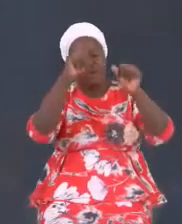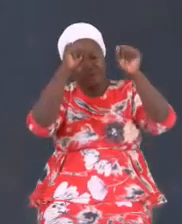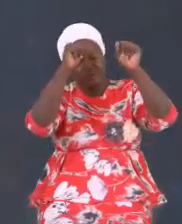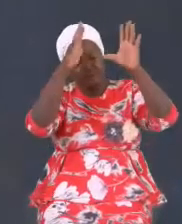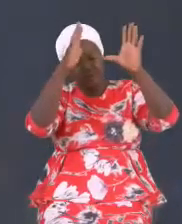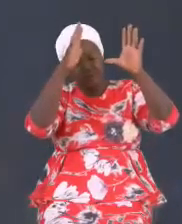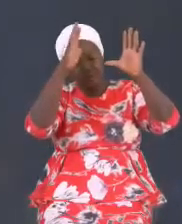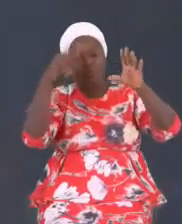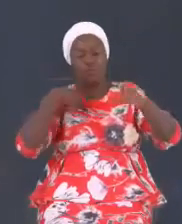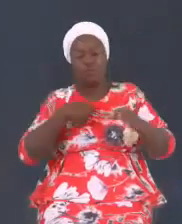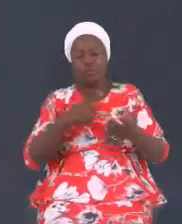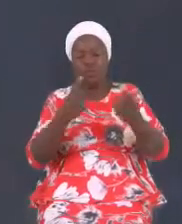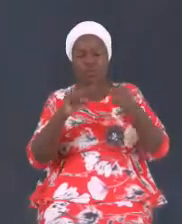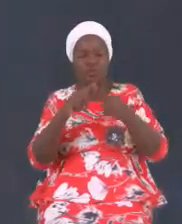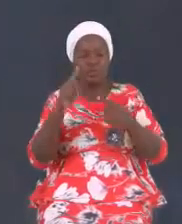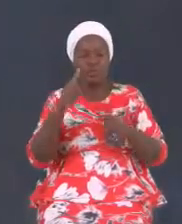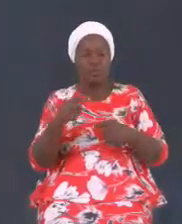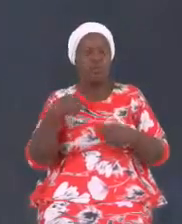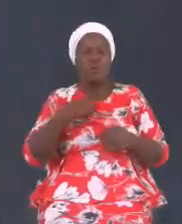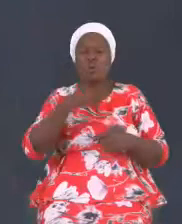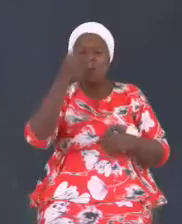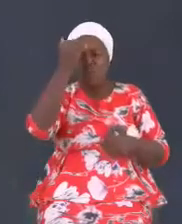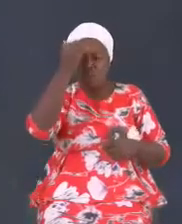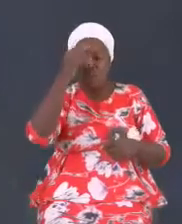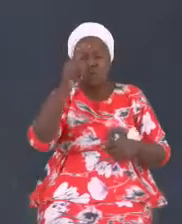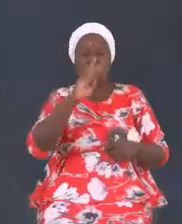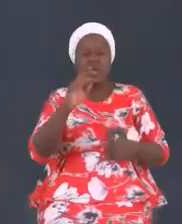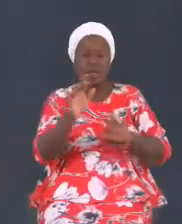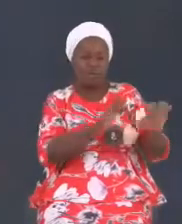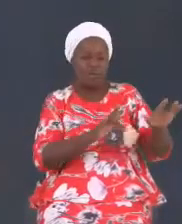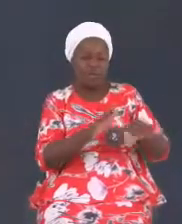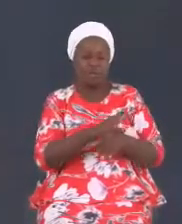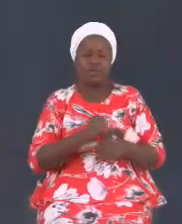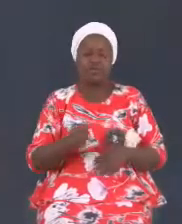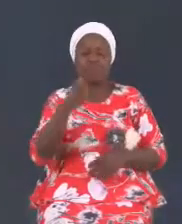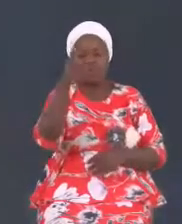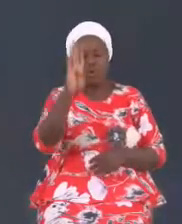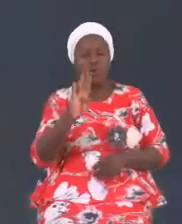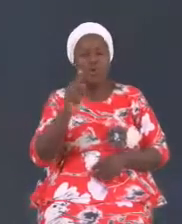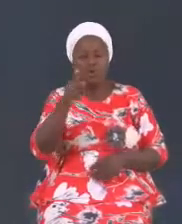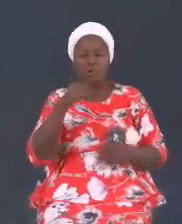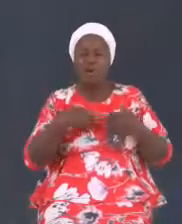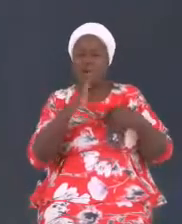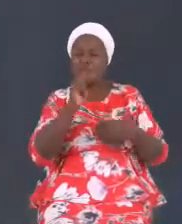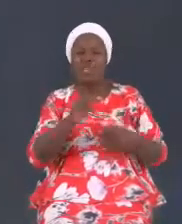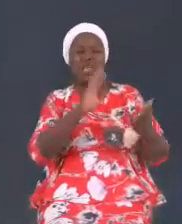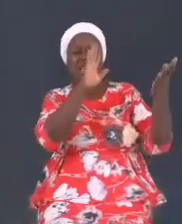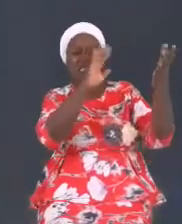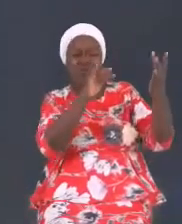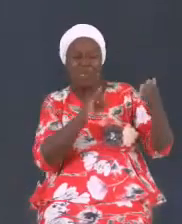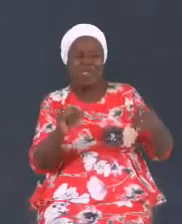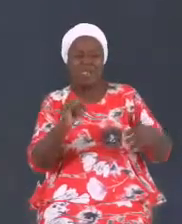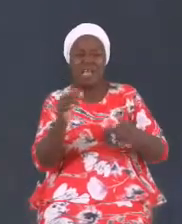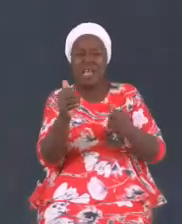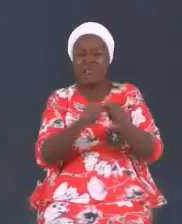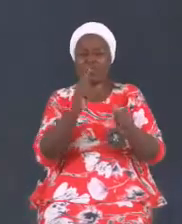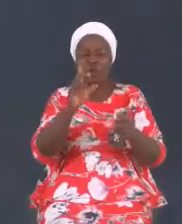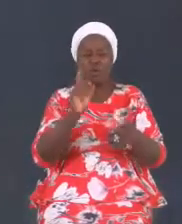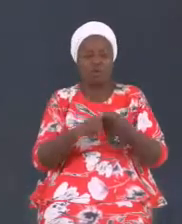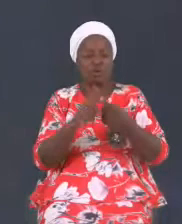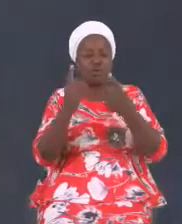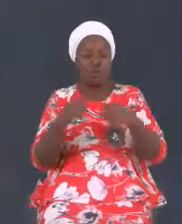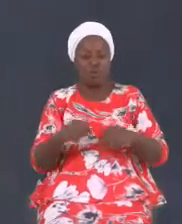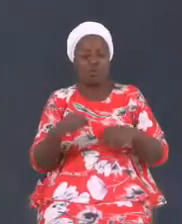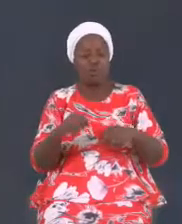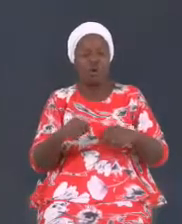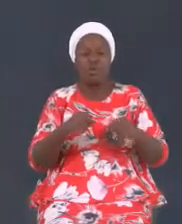you. We know you're a merciful God. You've been expecting everyone to come